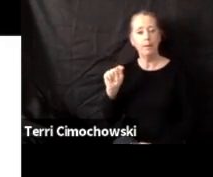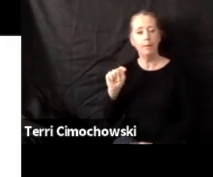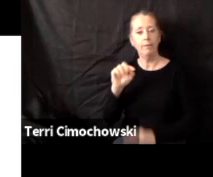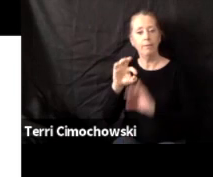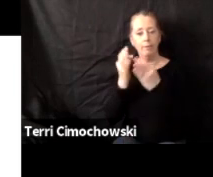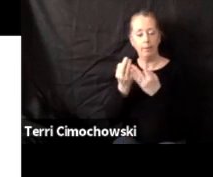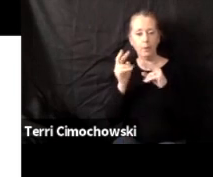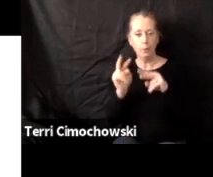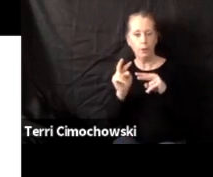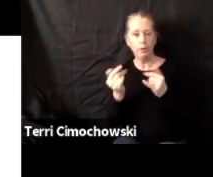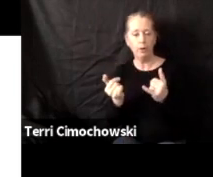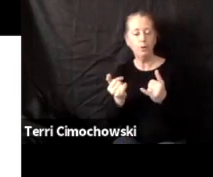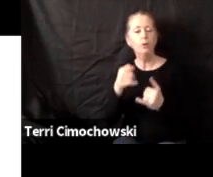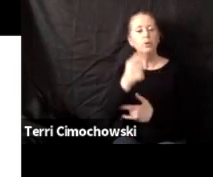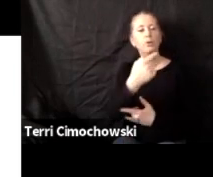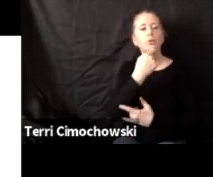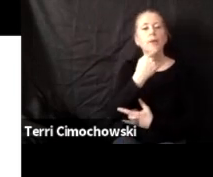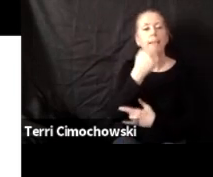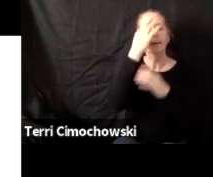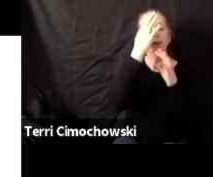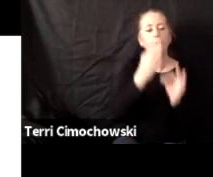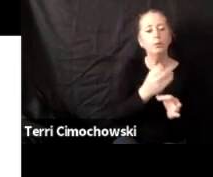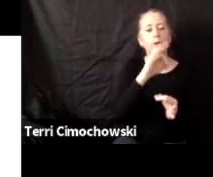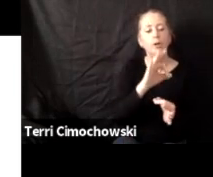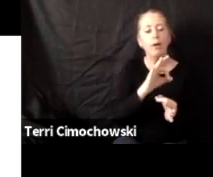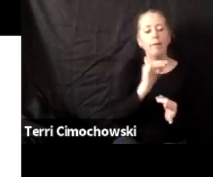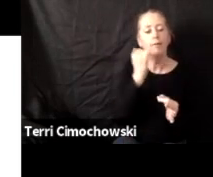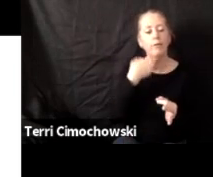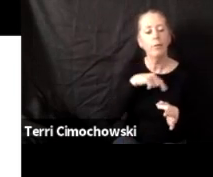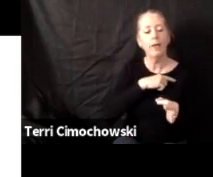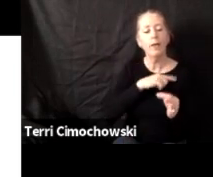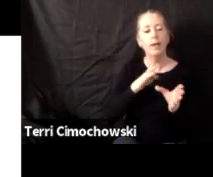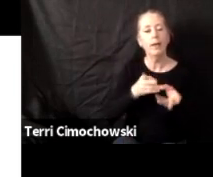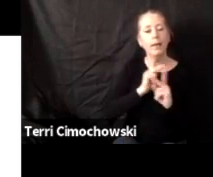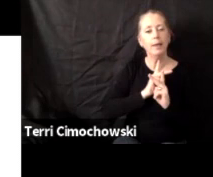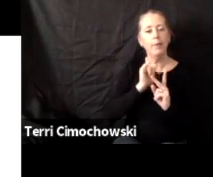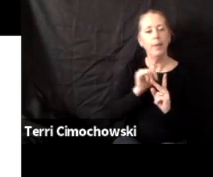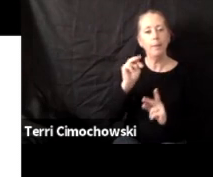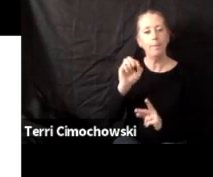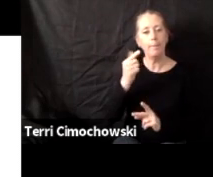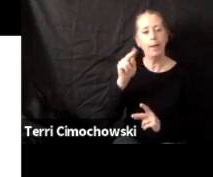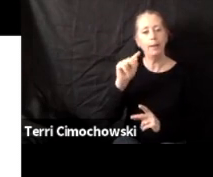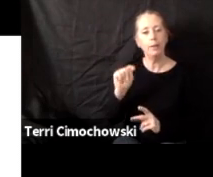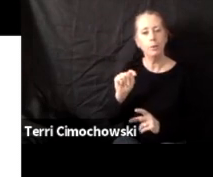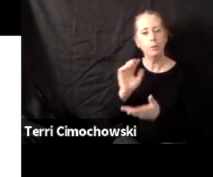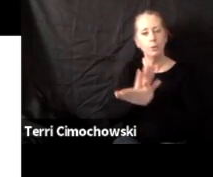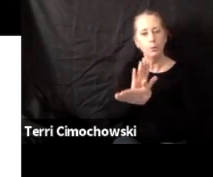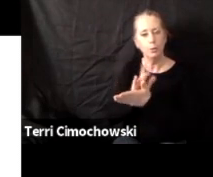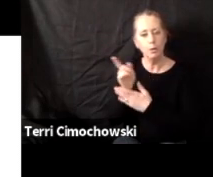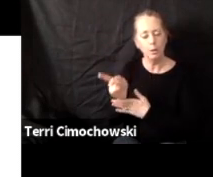So when you say the determination of whether or not we retain a seat at the Magnet school,